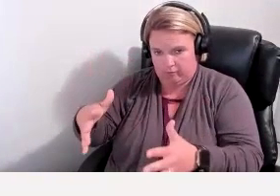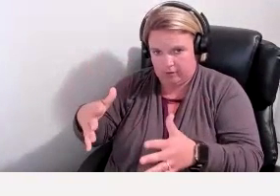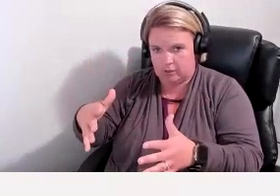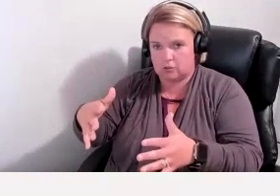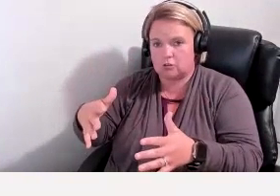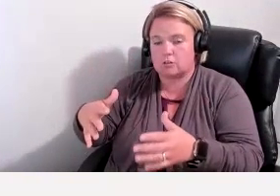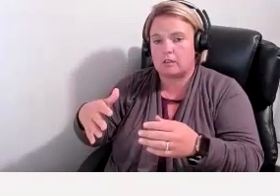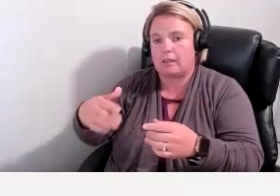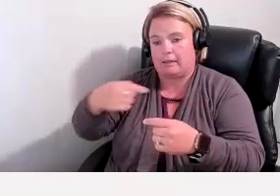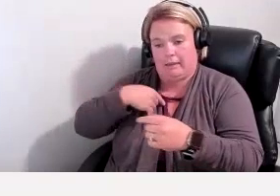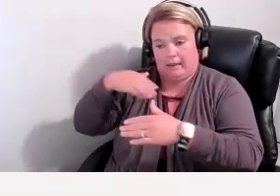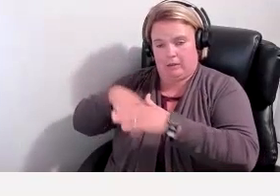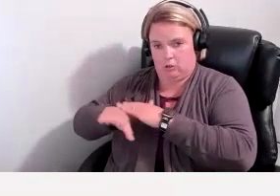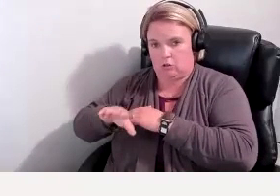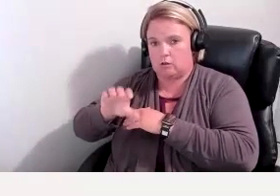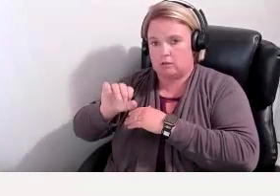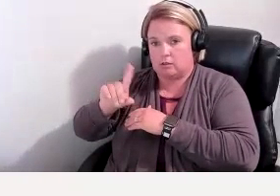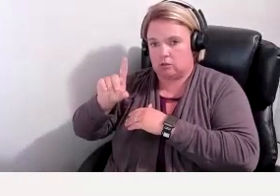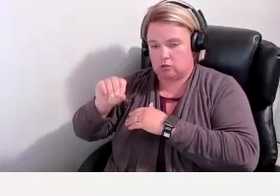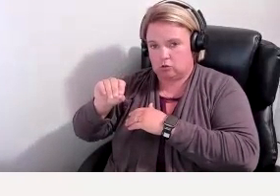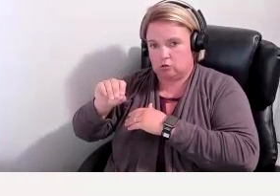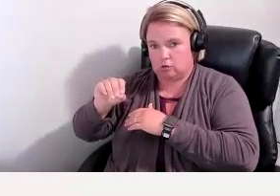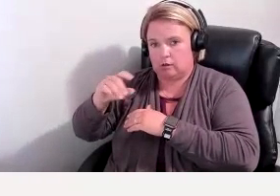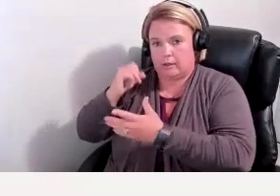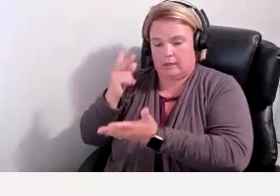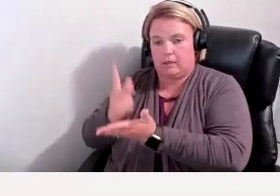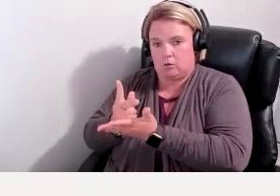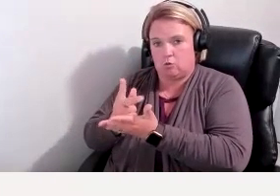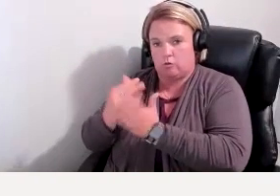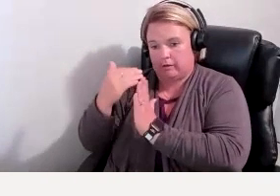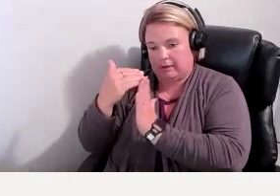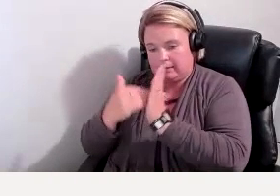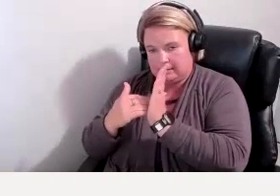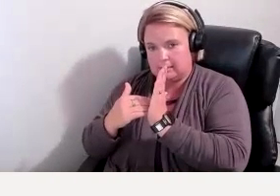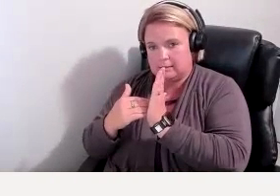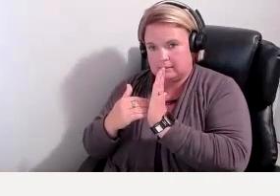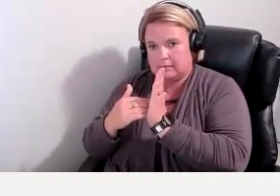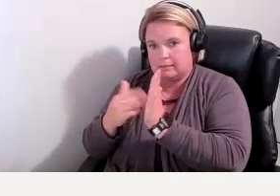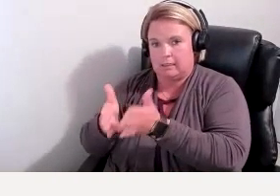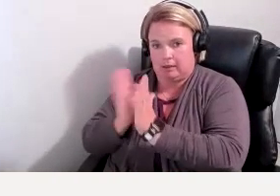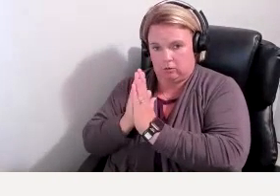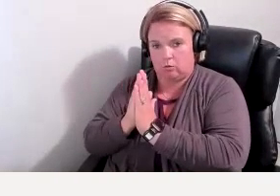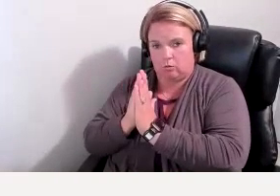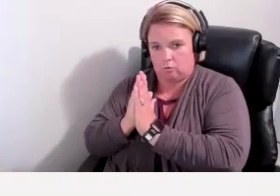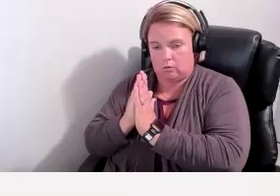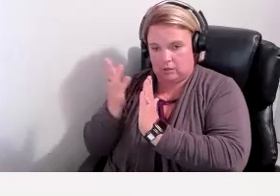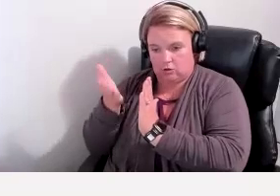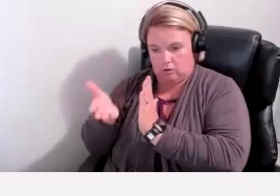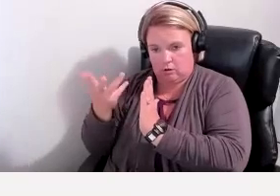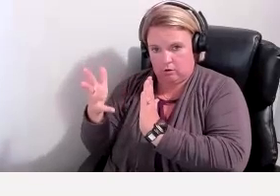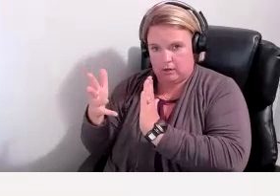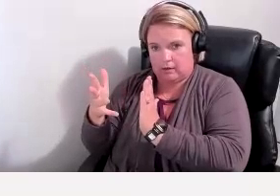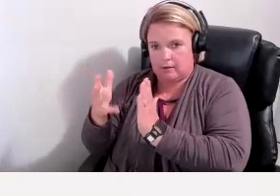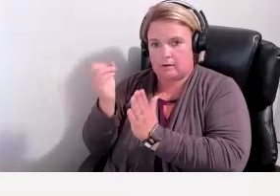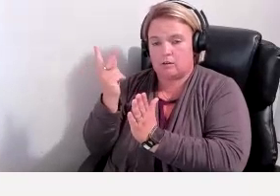into Studio and approve the ones that are listed in the request and then